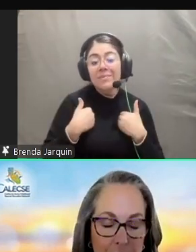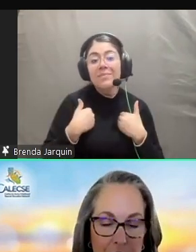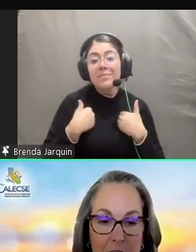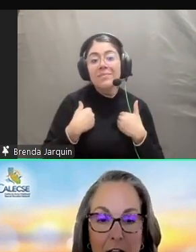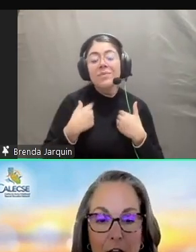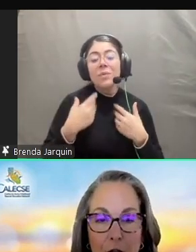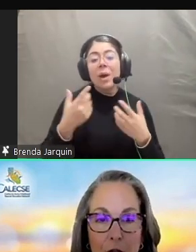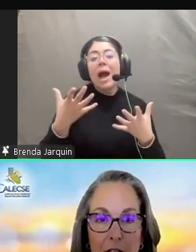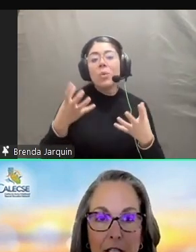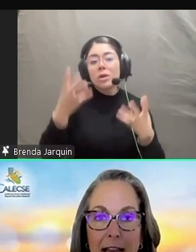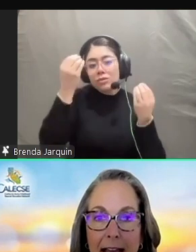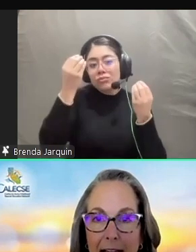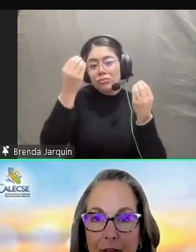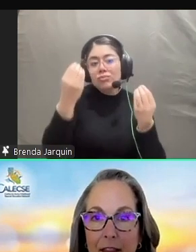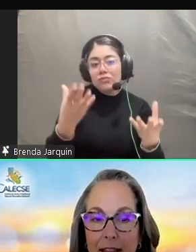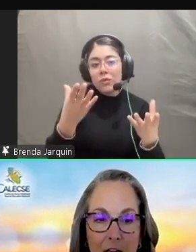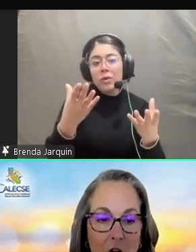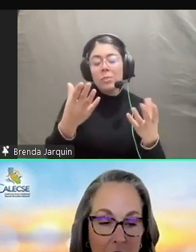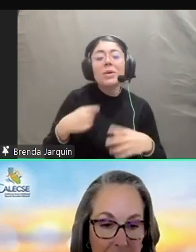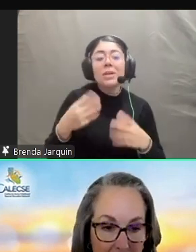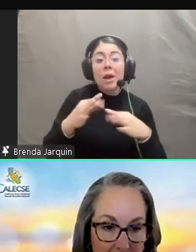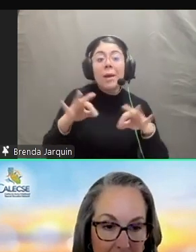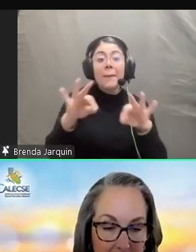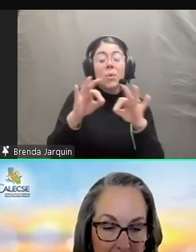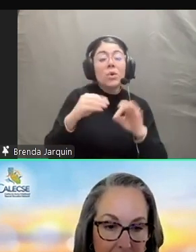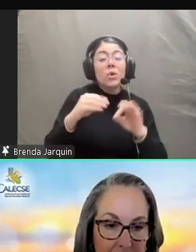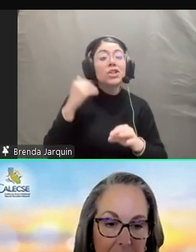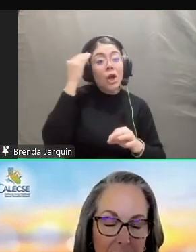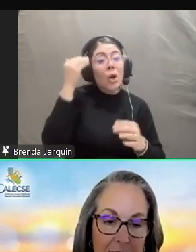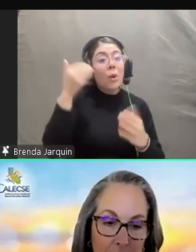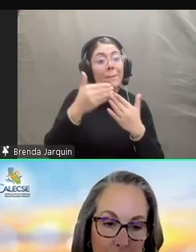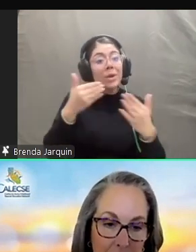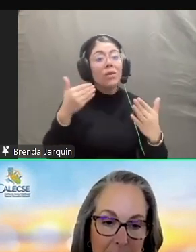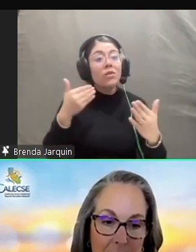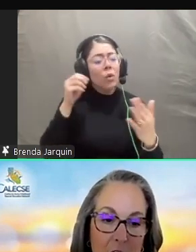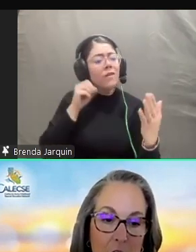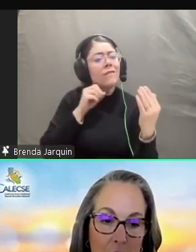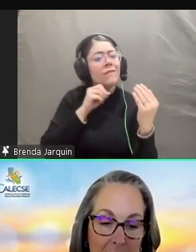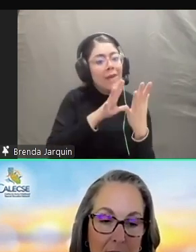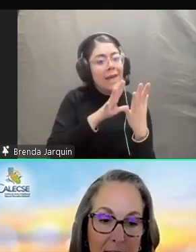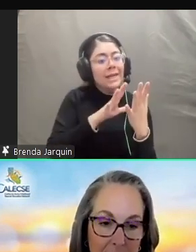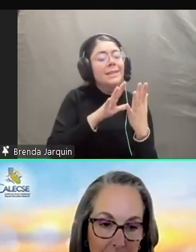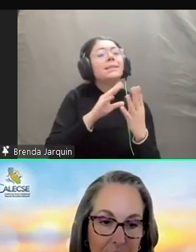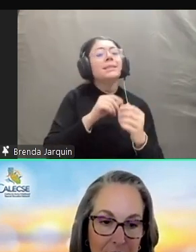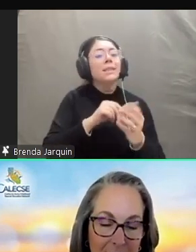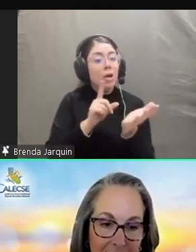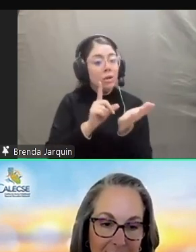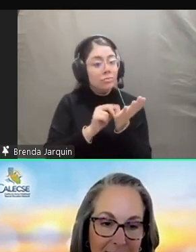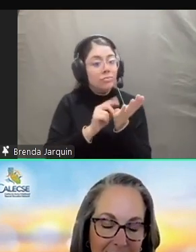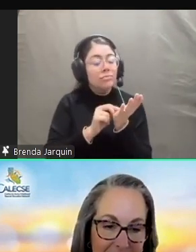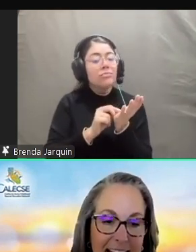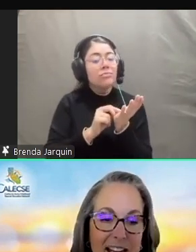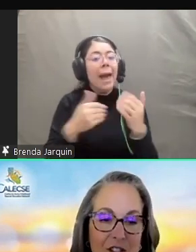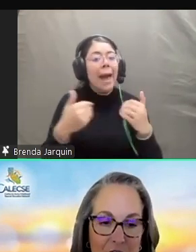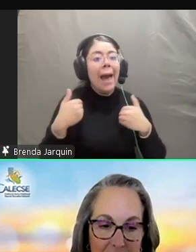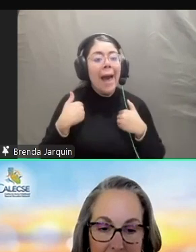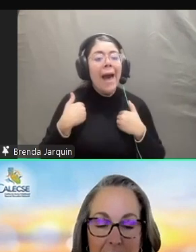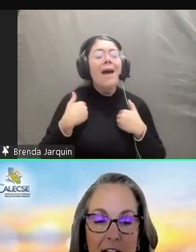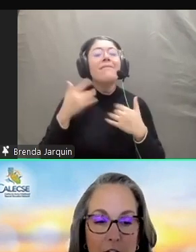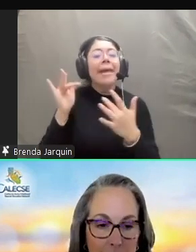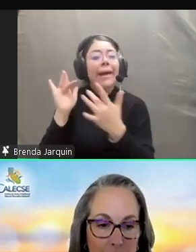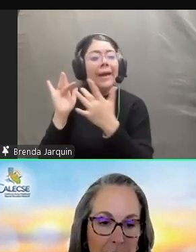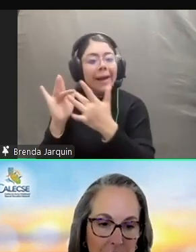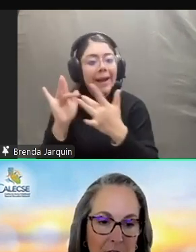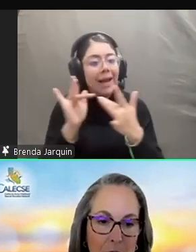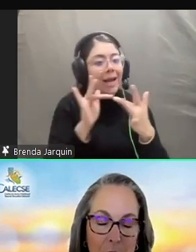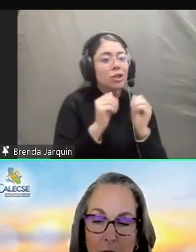at collaboration, you need to have that contact and that agreement across the leaders in the